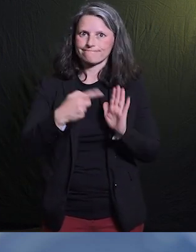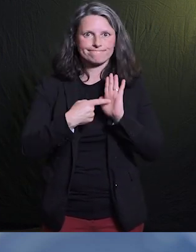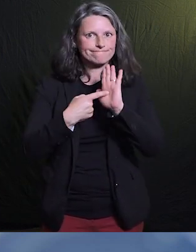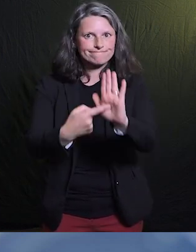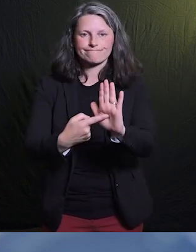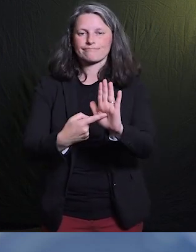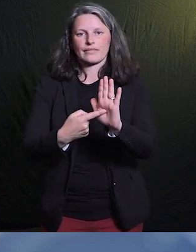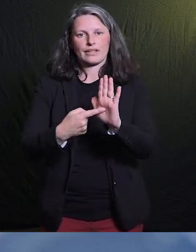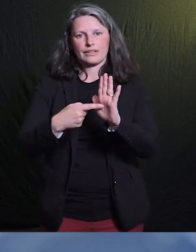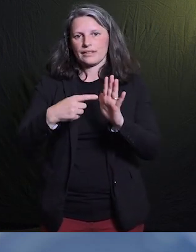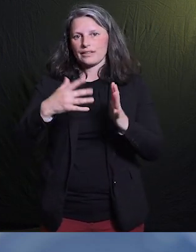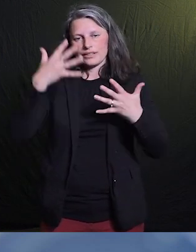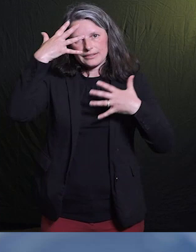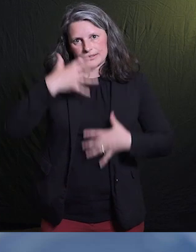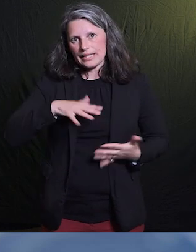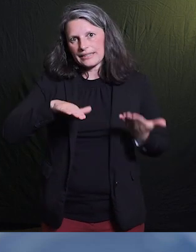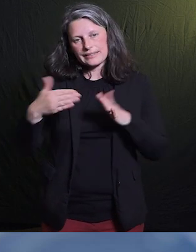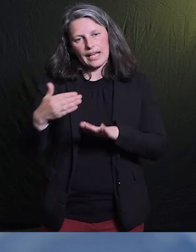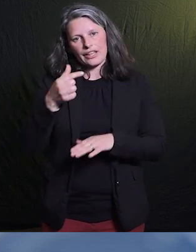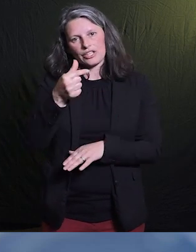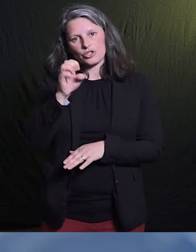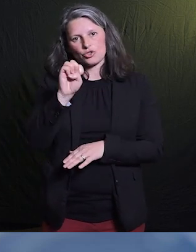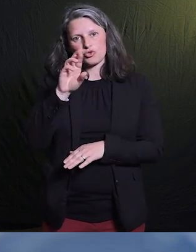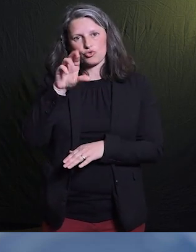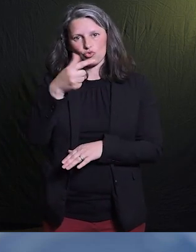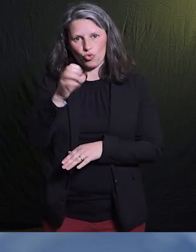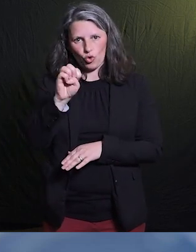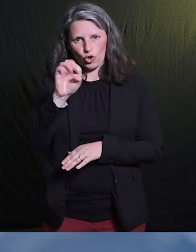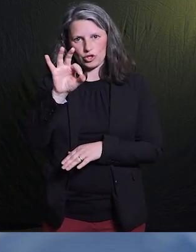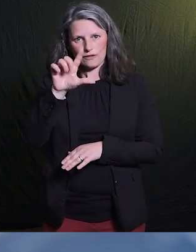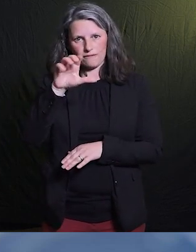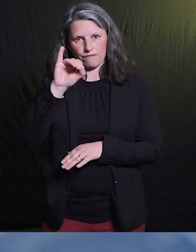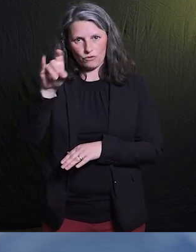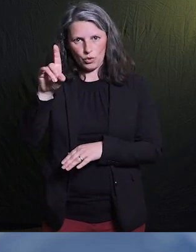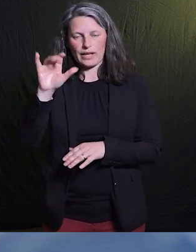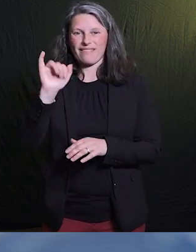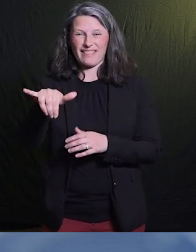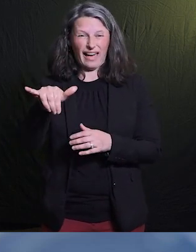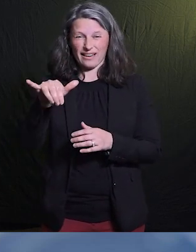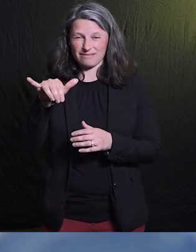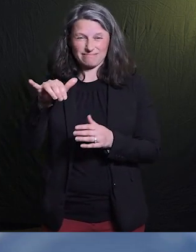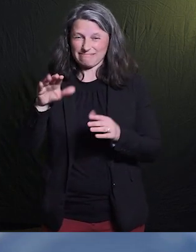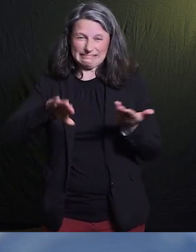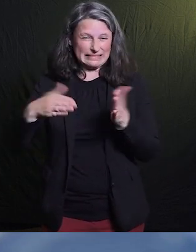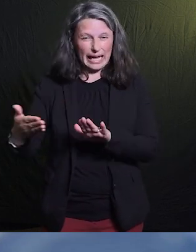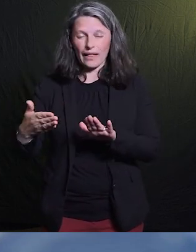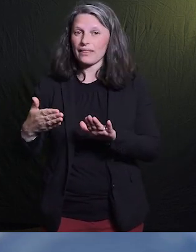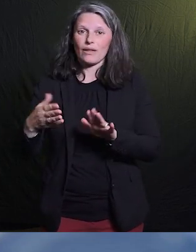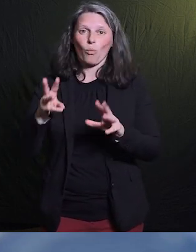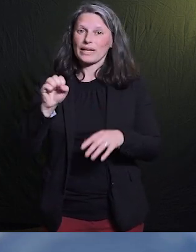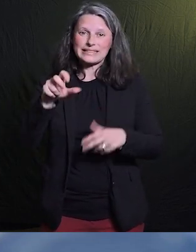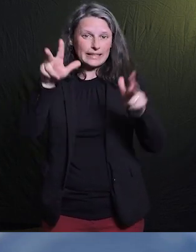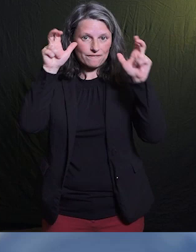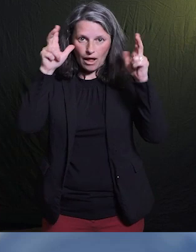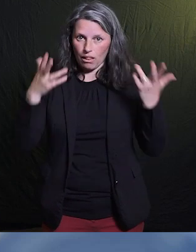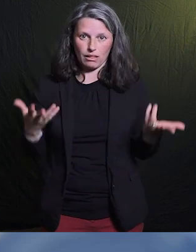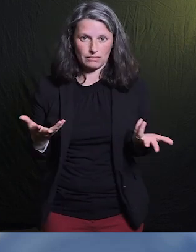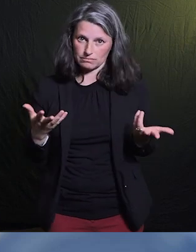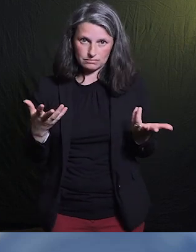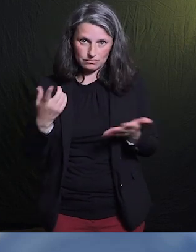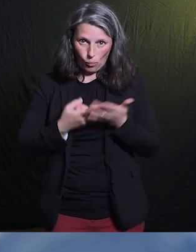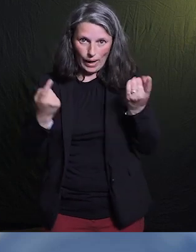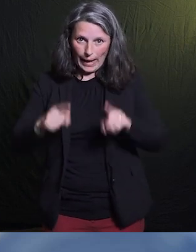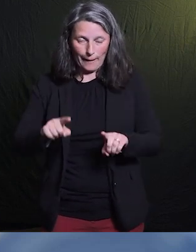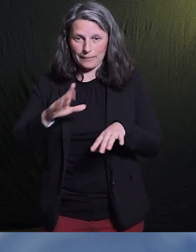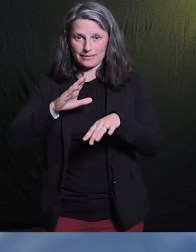the tragic death of George Floyd. What happened to him was evil, and what happened in Grand Rapids on Saturday